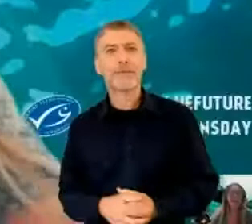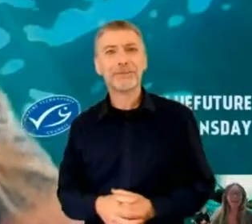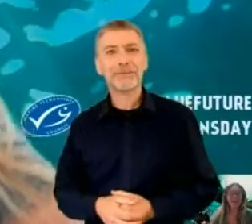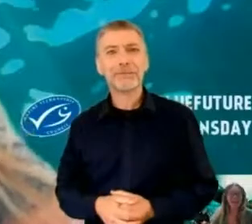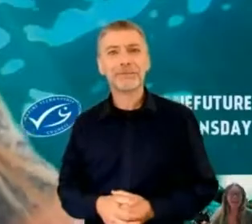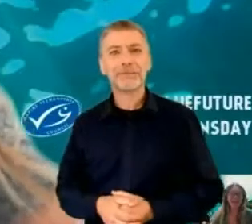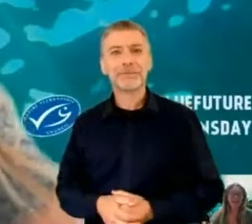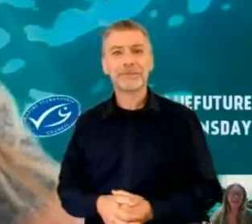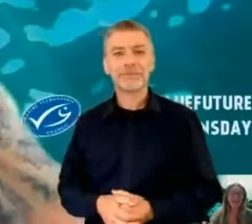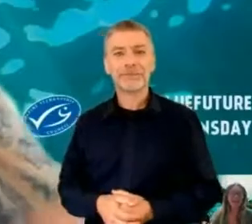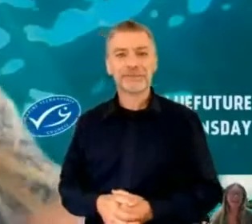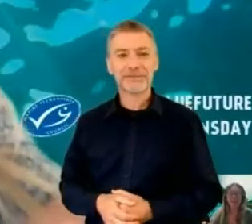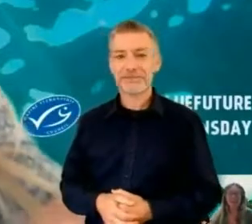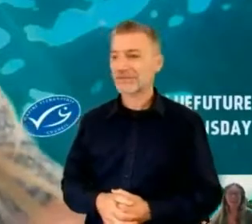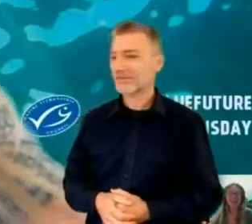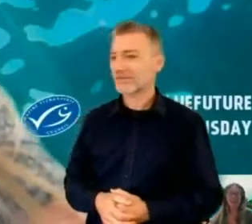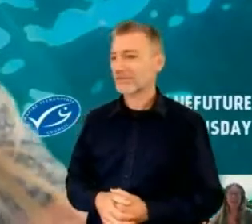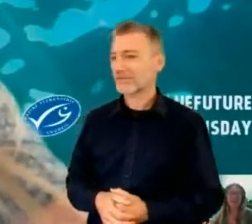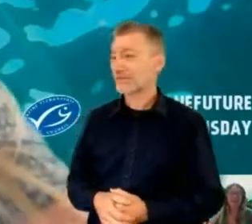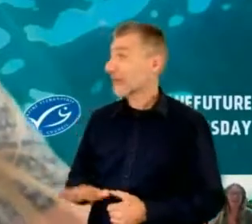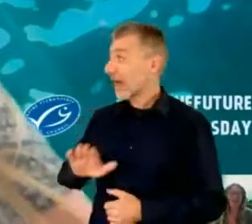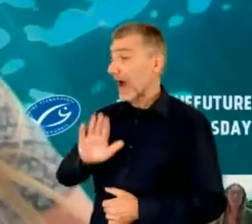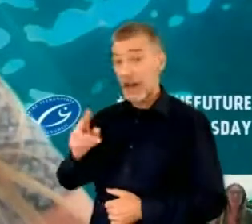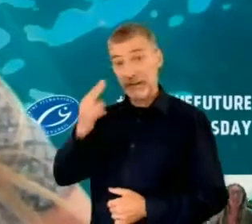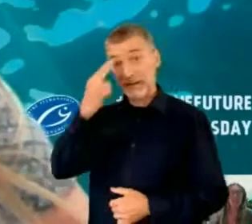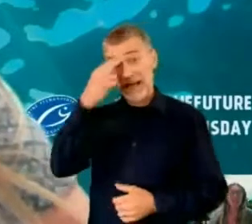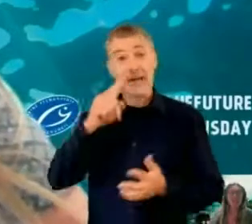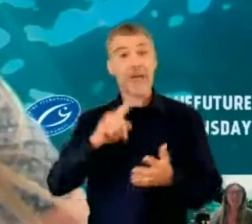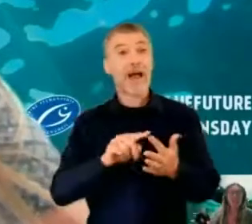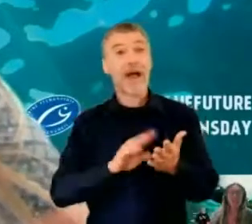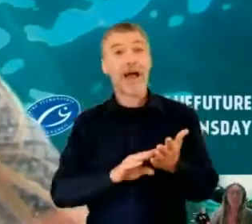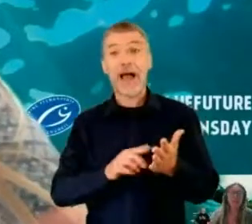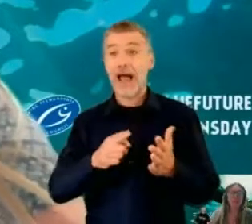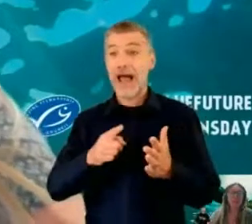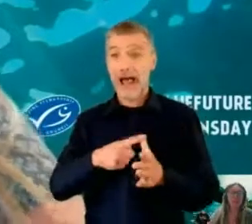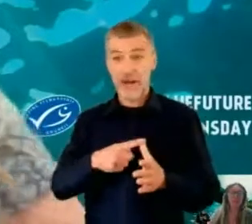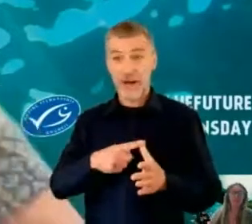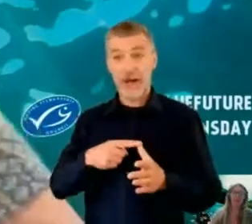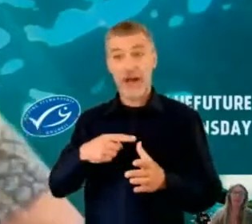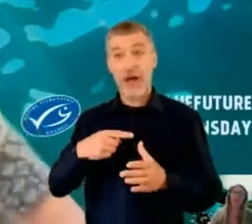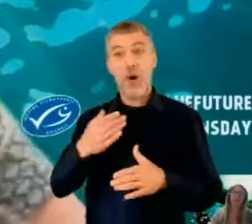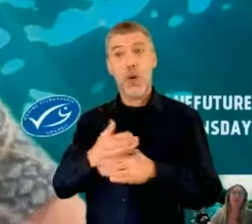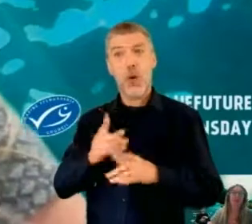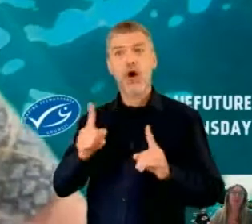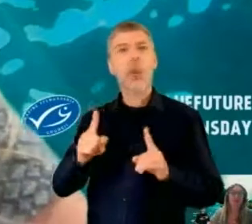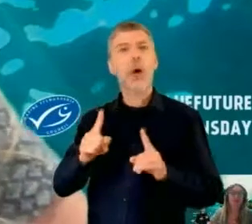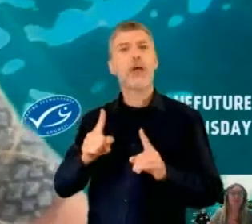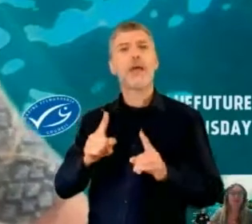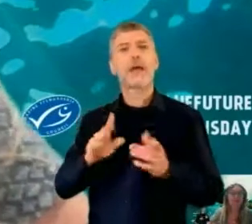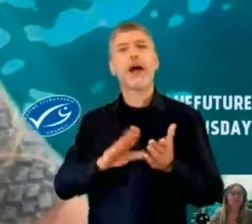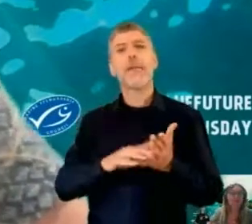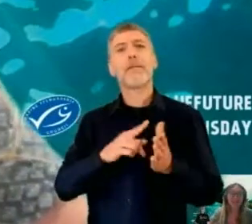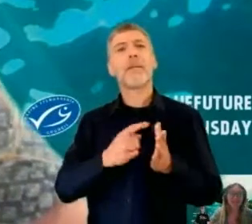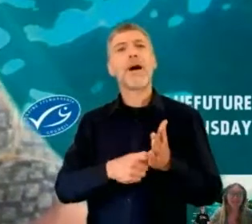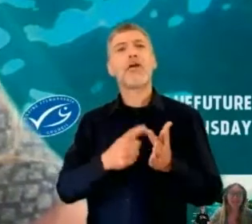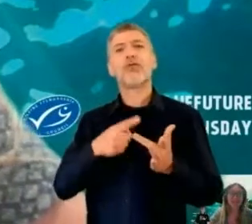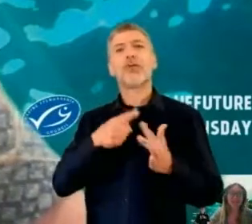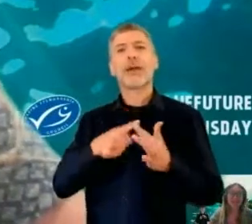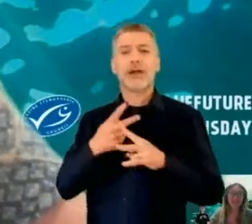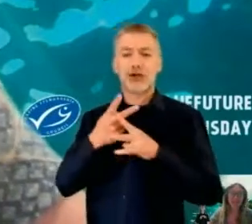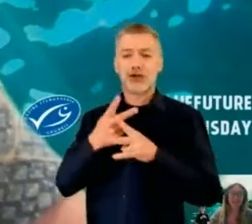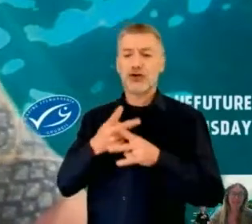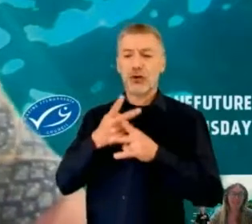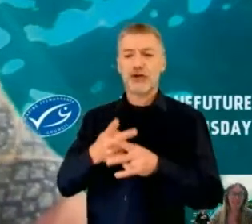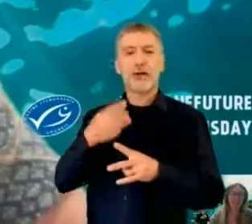Hi, yes. My name's Emma Ackley and I work for the Marine Stewardship Council, which is an international